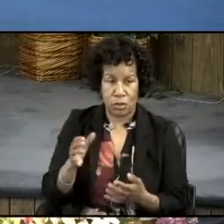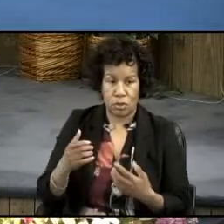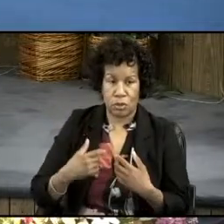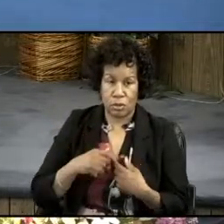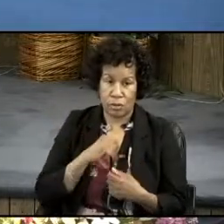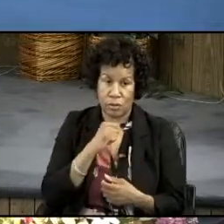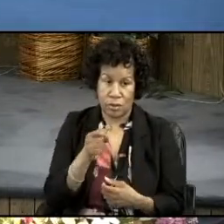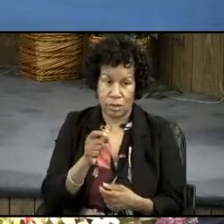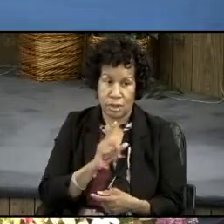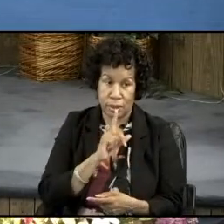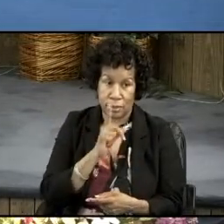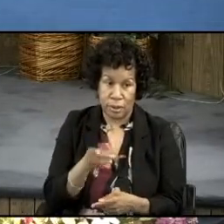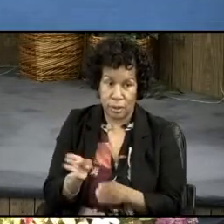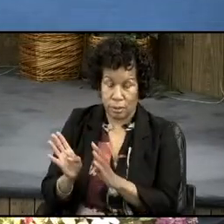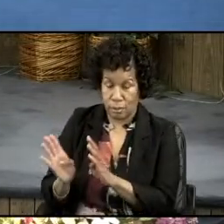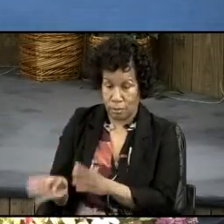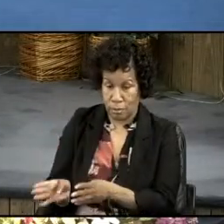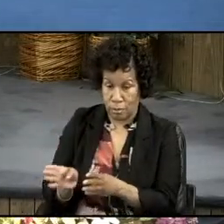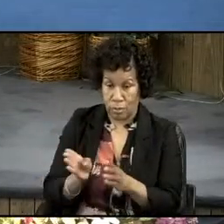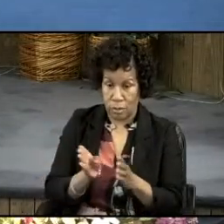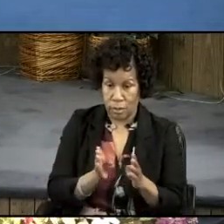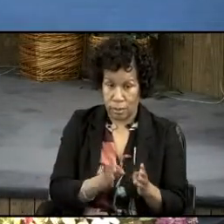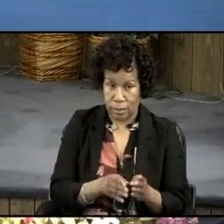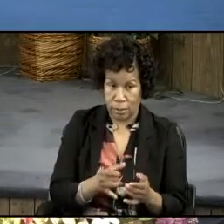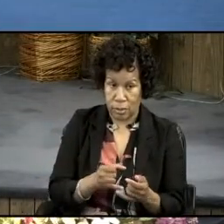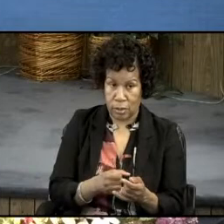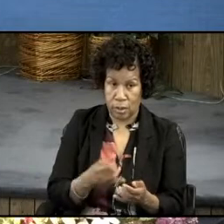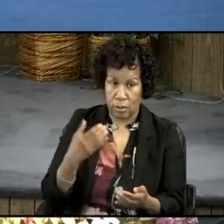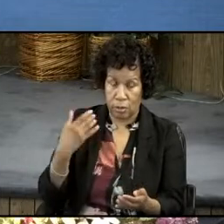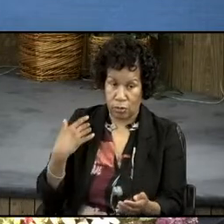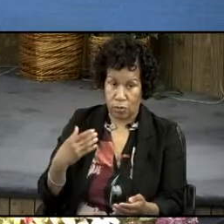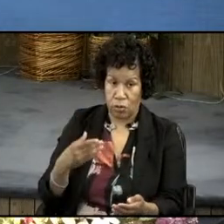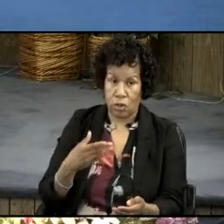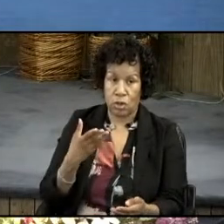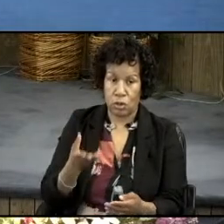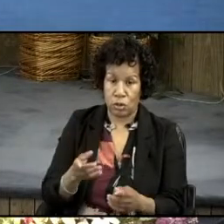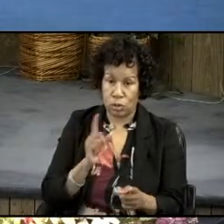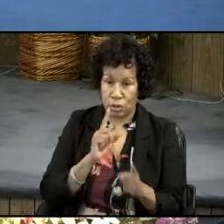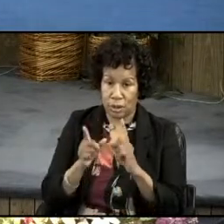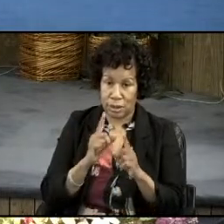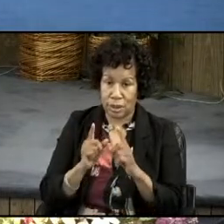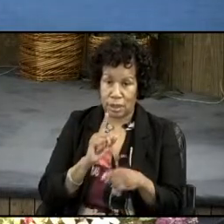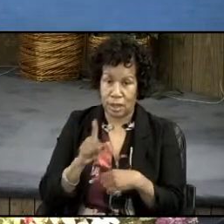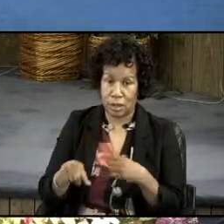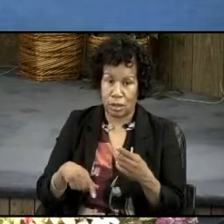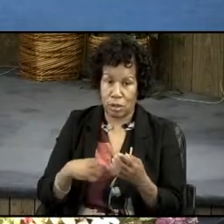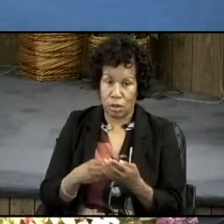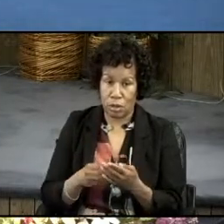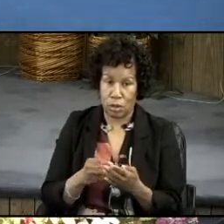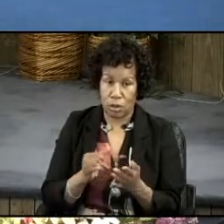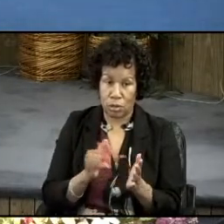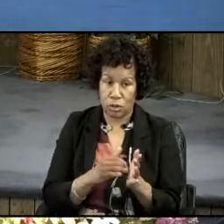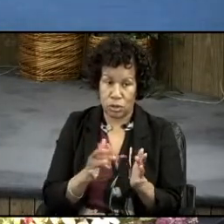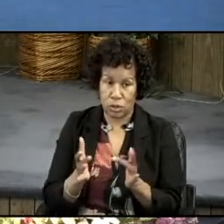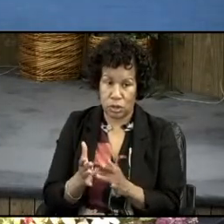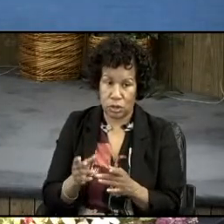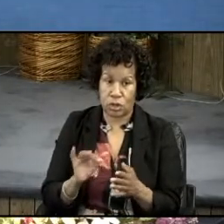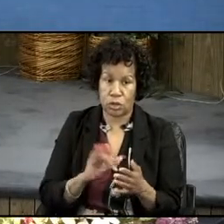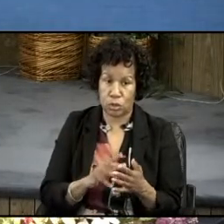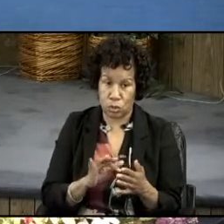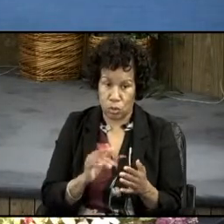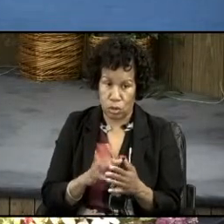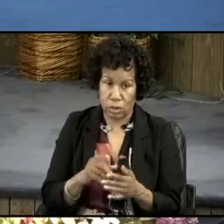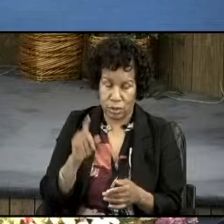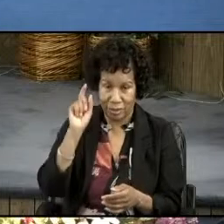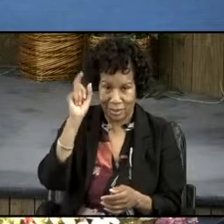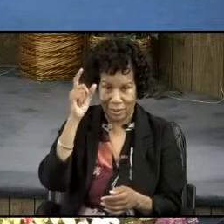been prepared ahead of time, then you can quote all the scripture you want, but the devil know you don't mean it. No weapon formed